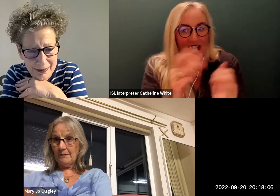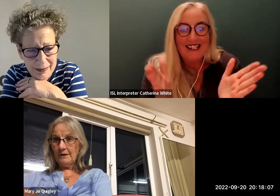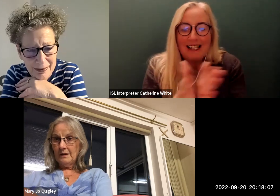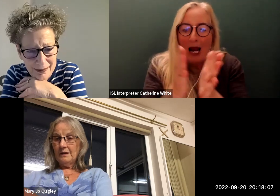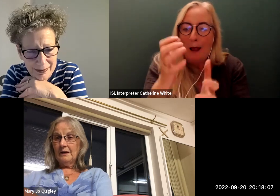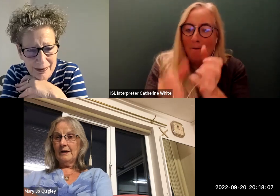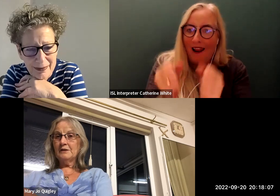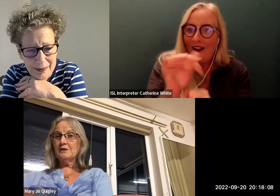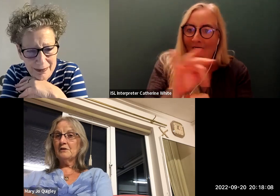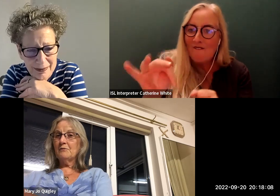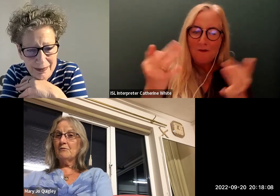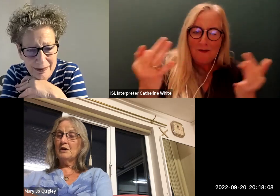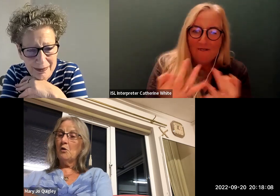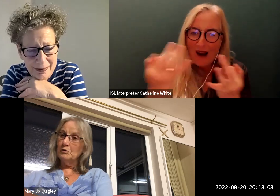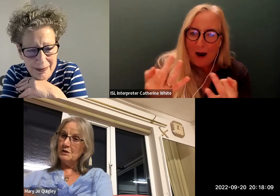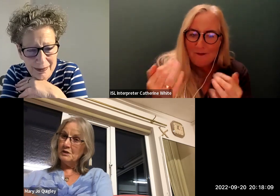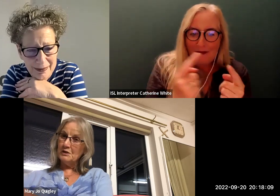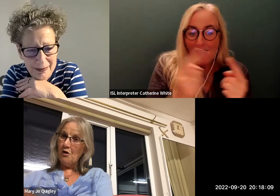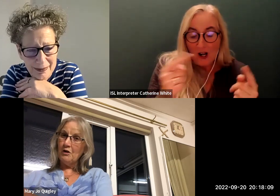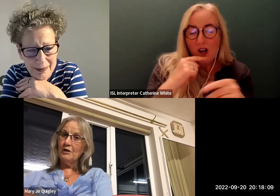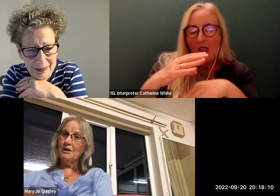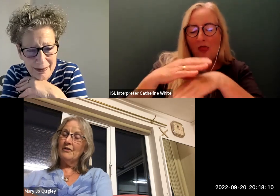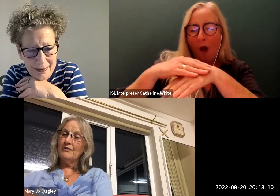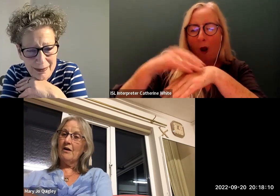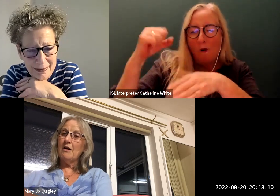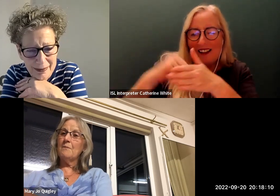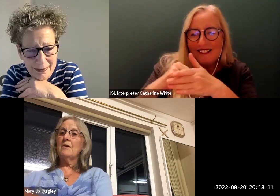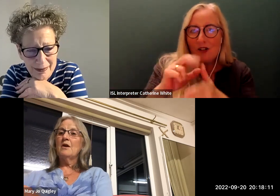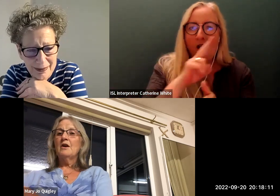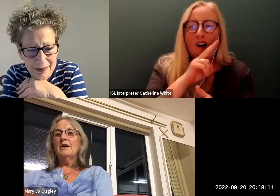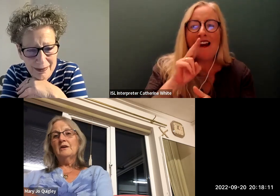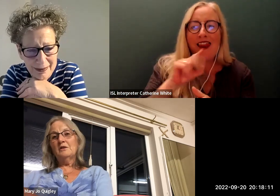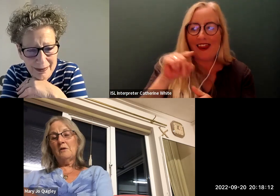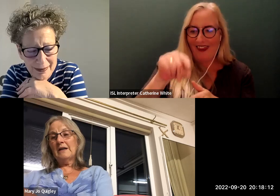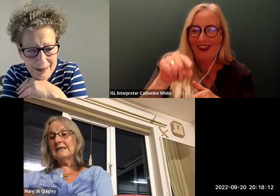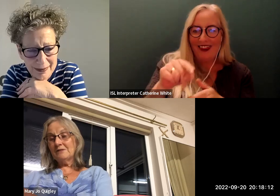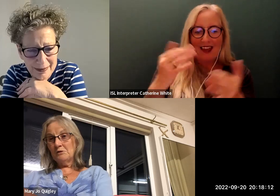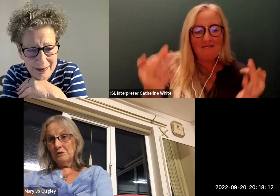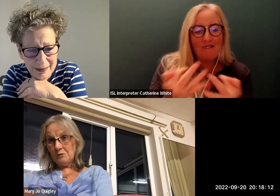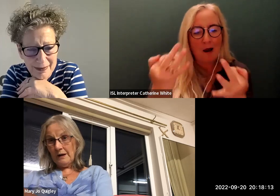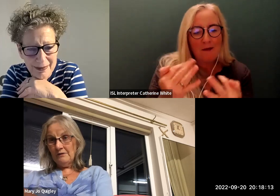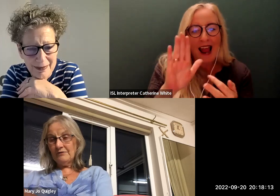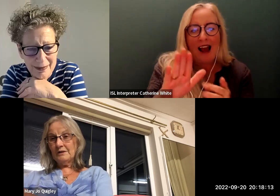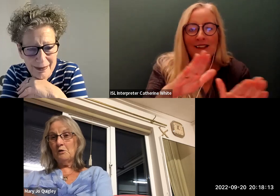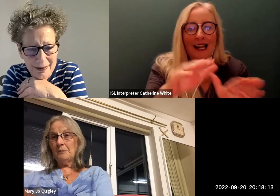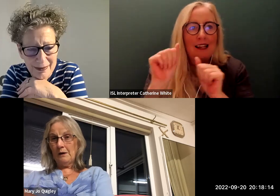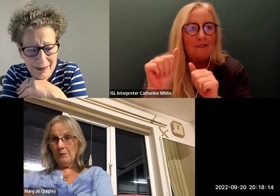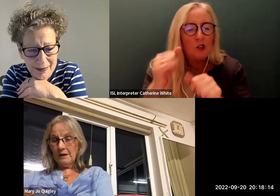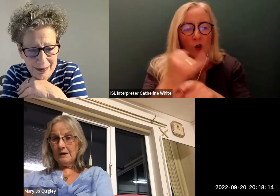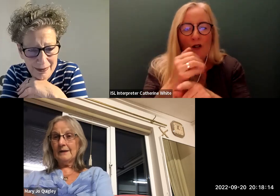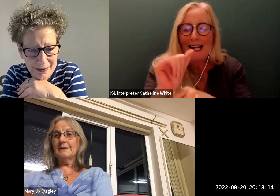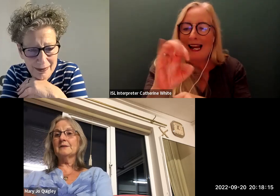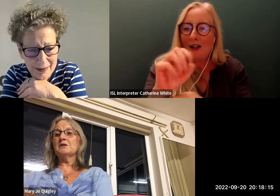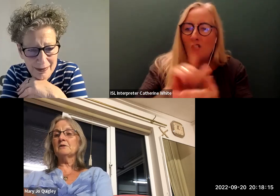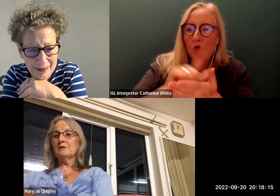farm. And the oldest uncle on the farm, had to leave school at 12 and go